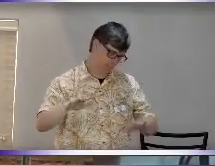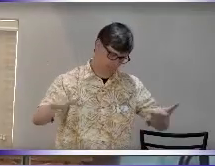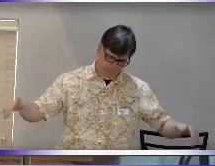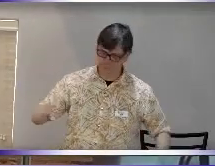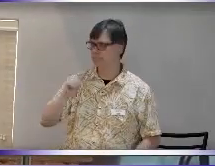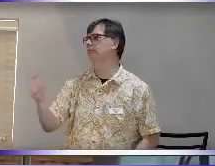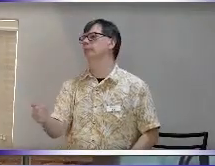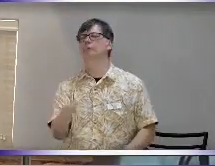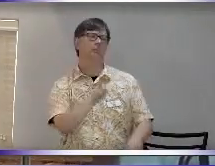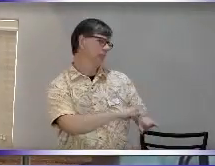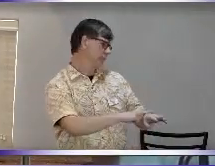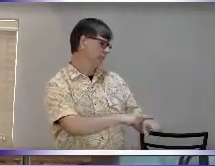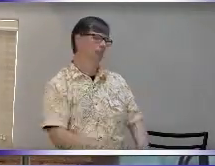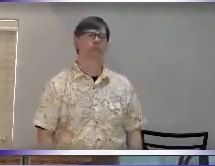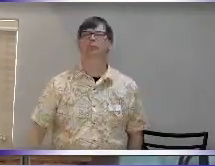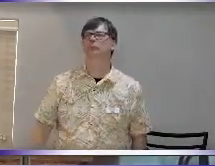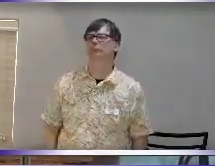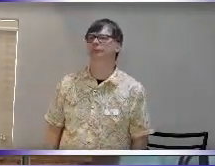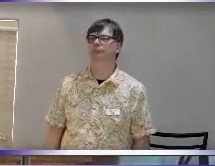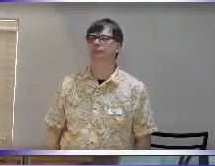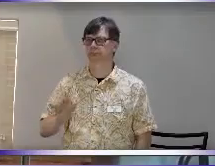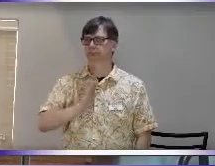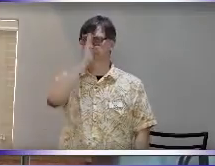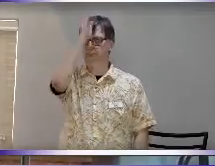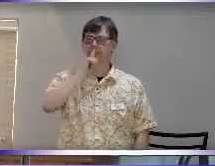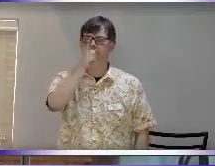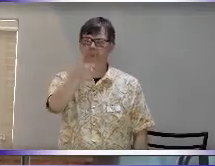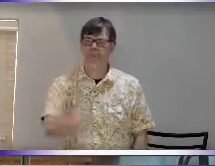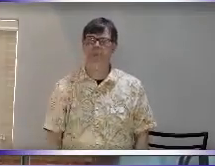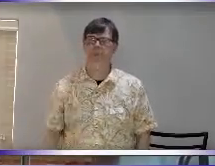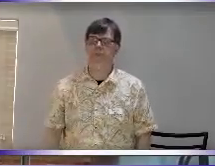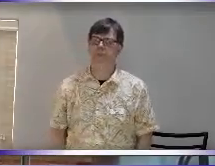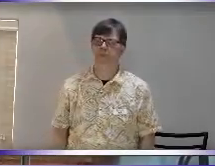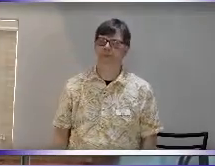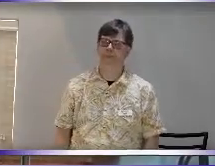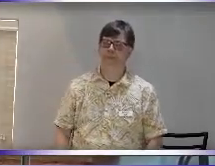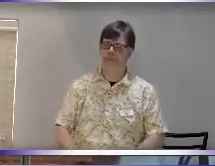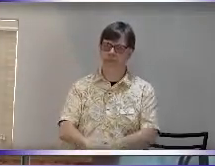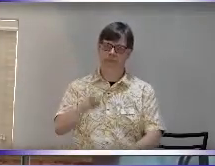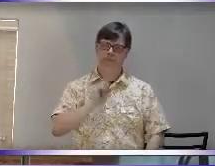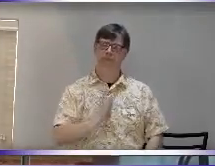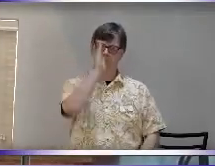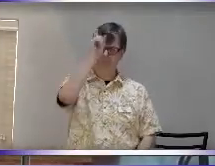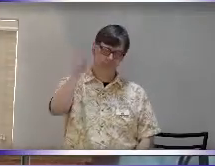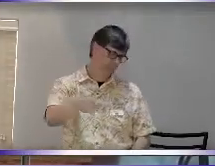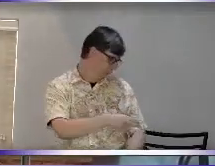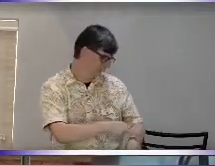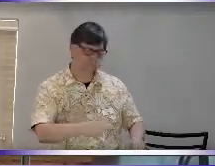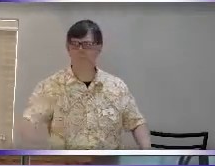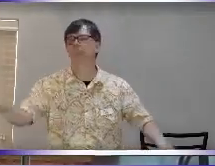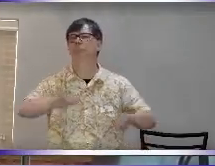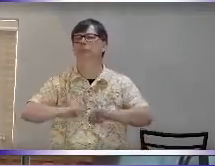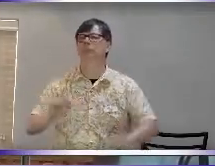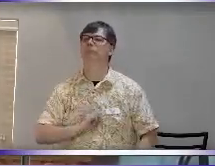everywhere, it's every when. God is. And since God is everywhere and everywhen, and there must